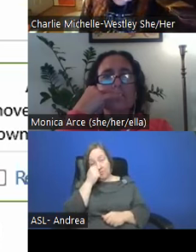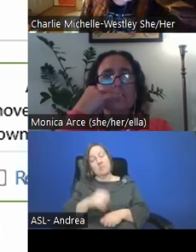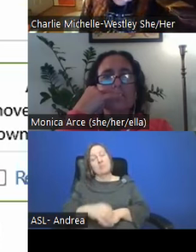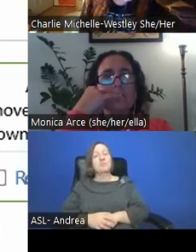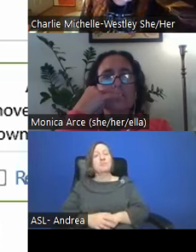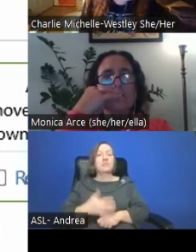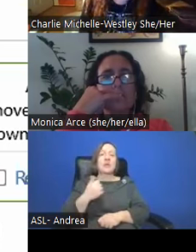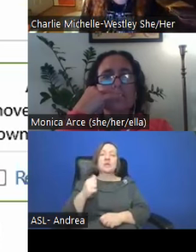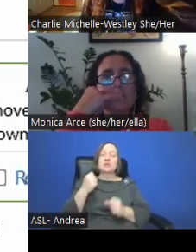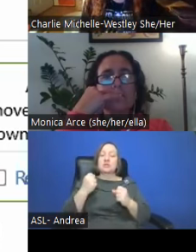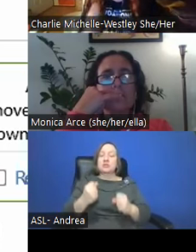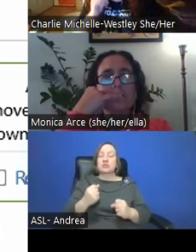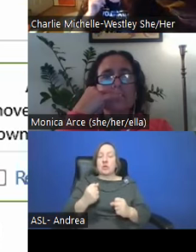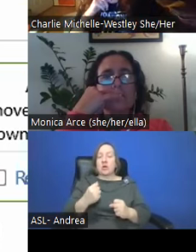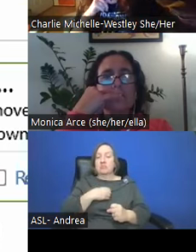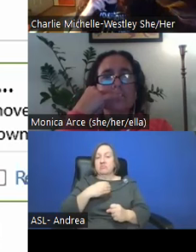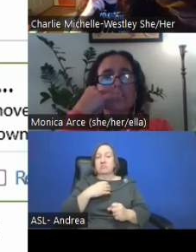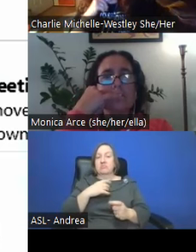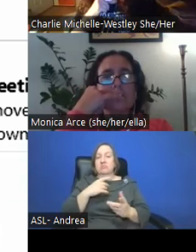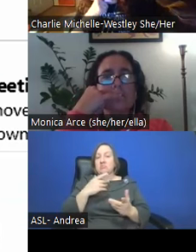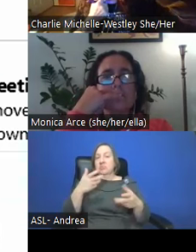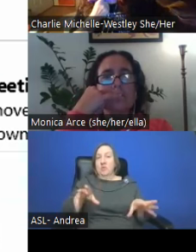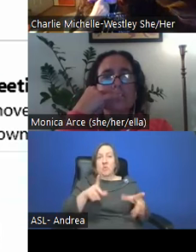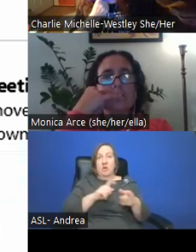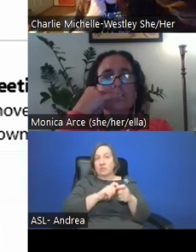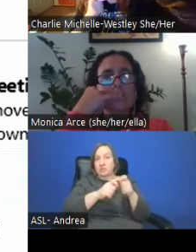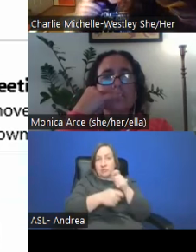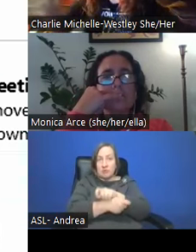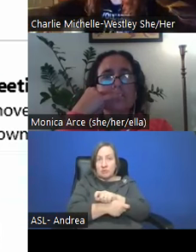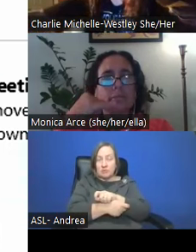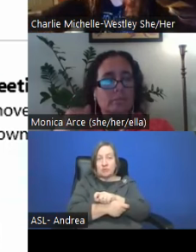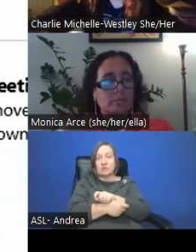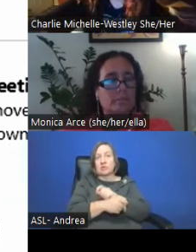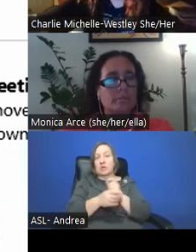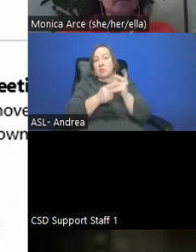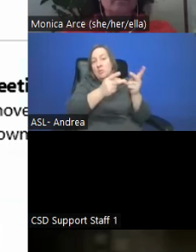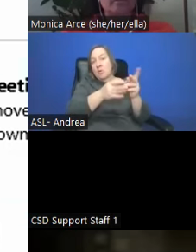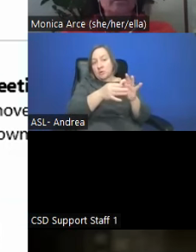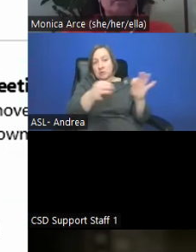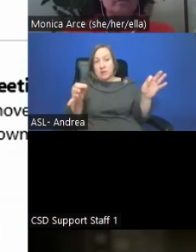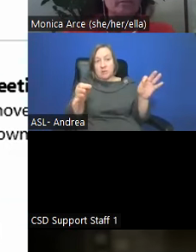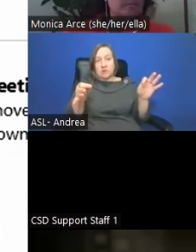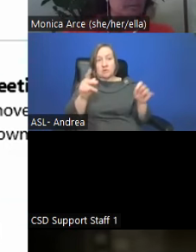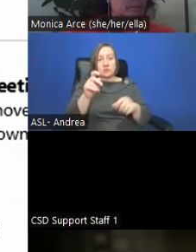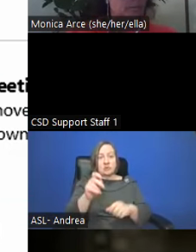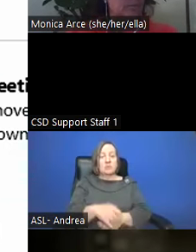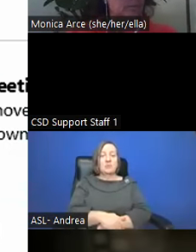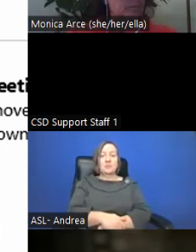Is there strong opposition to changing the proposed language?